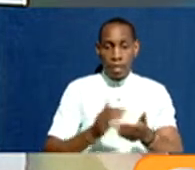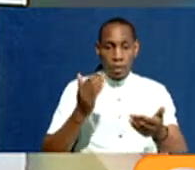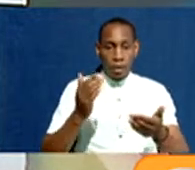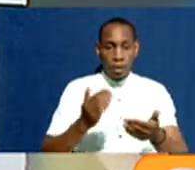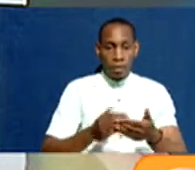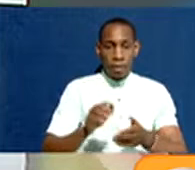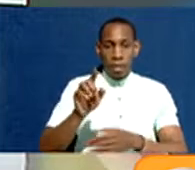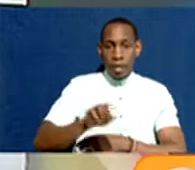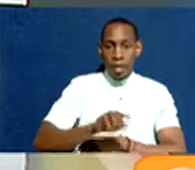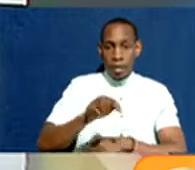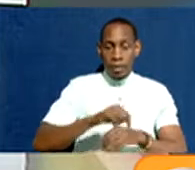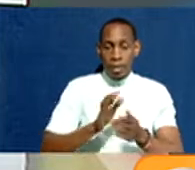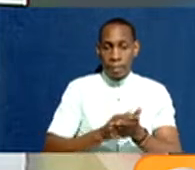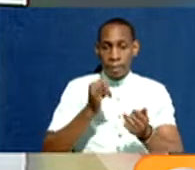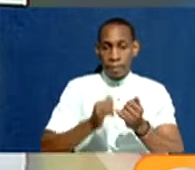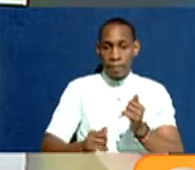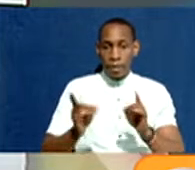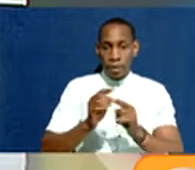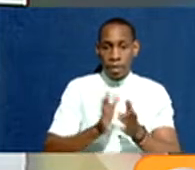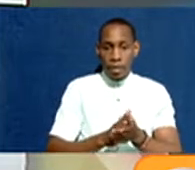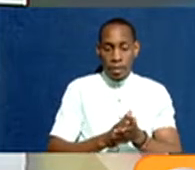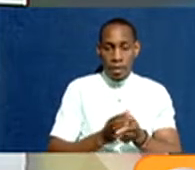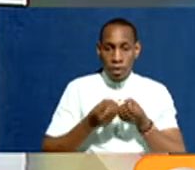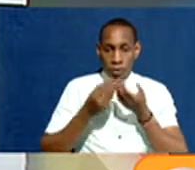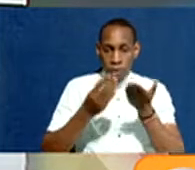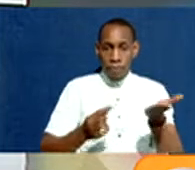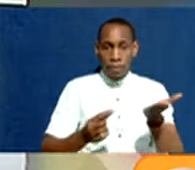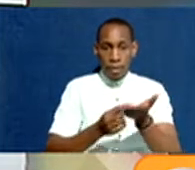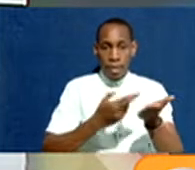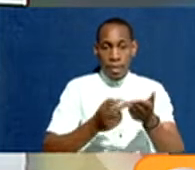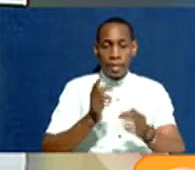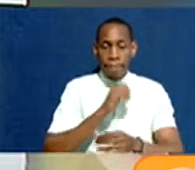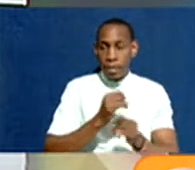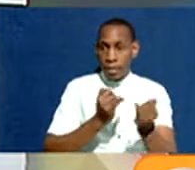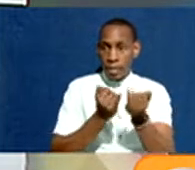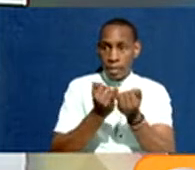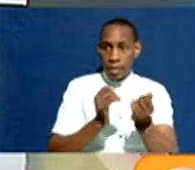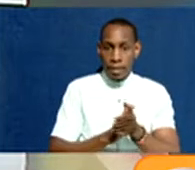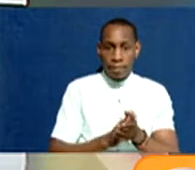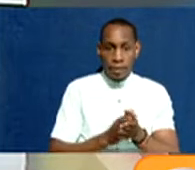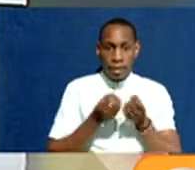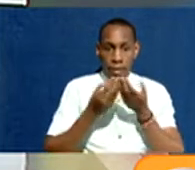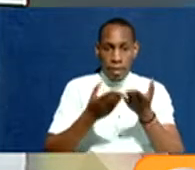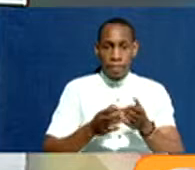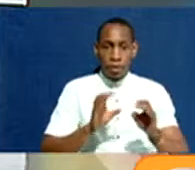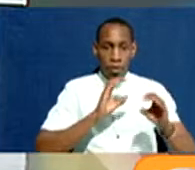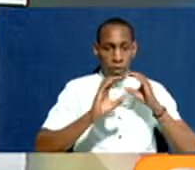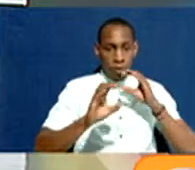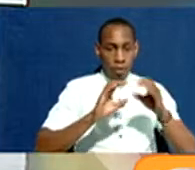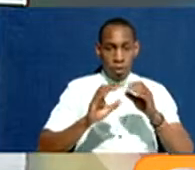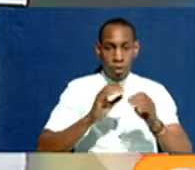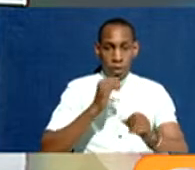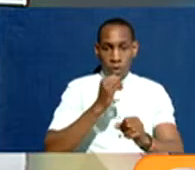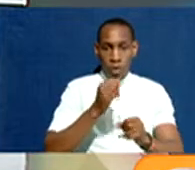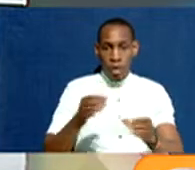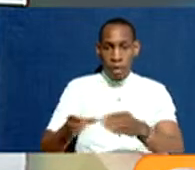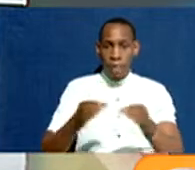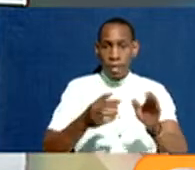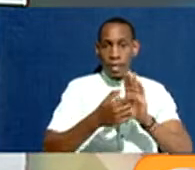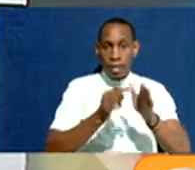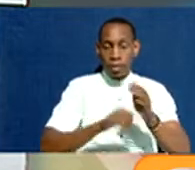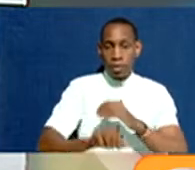the deadline to update SIM registration lapses Saturday. Data from telecommunication operators